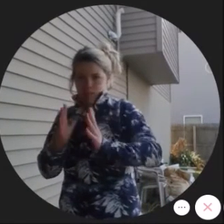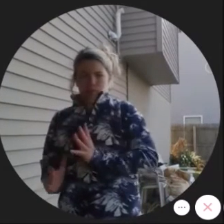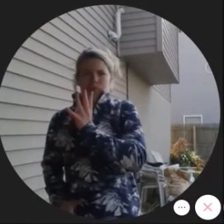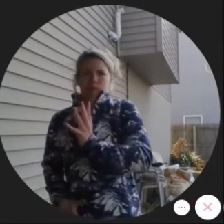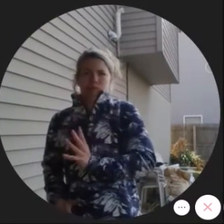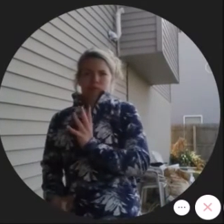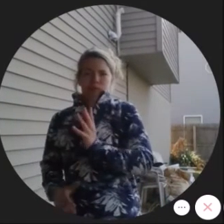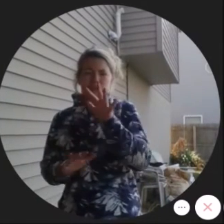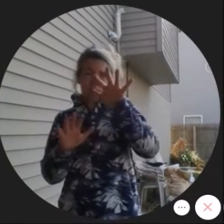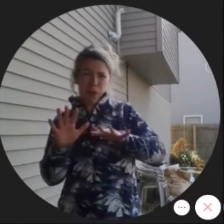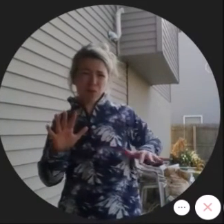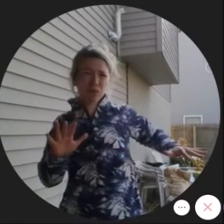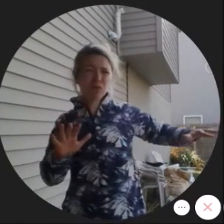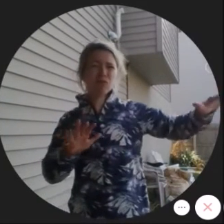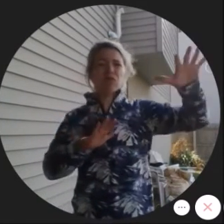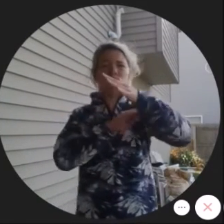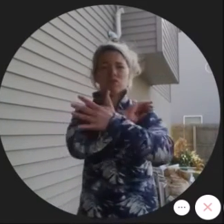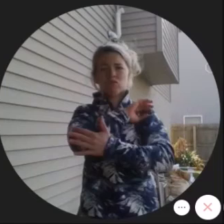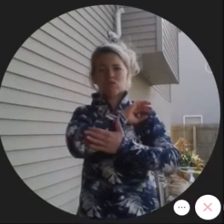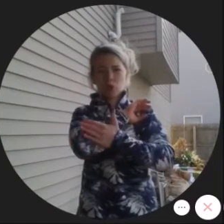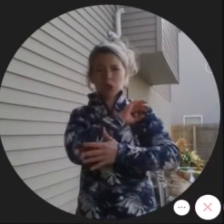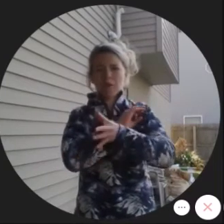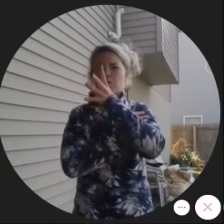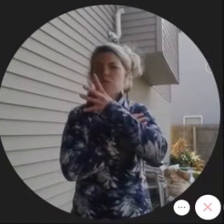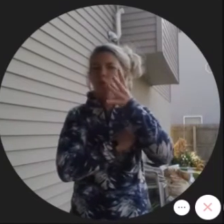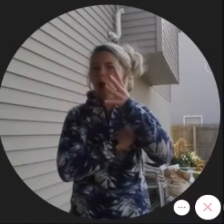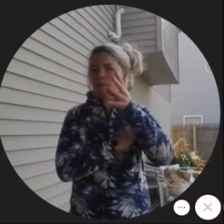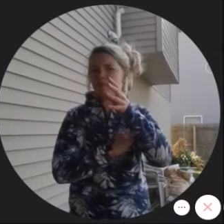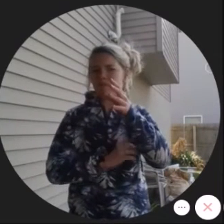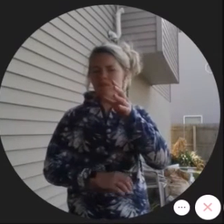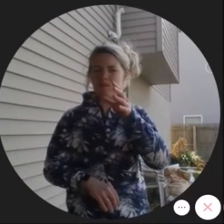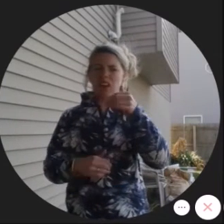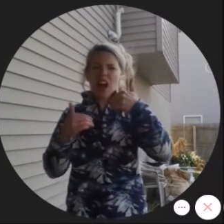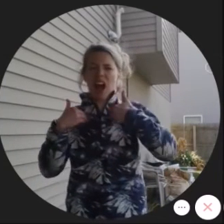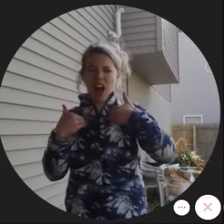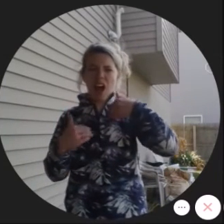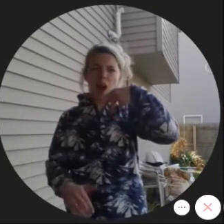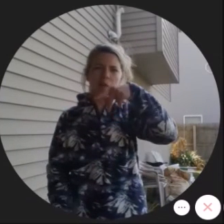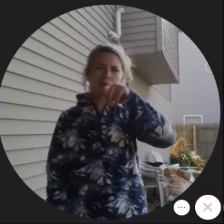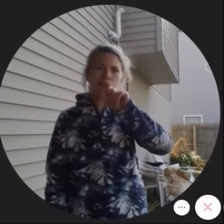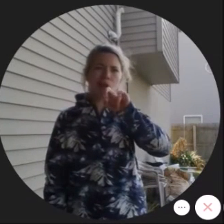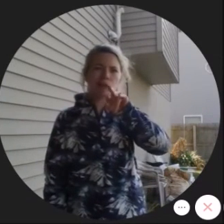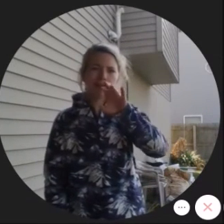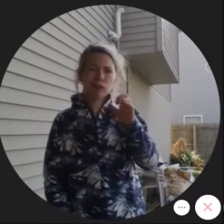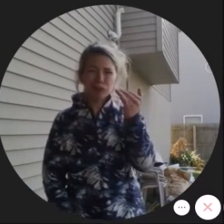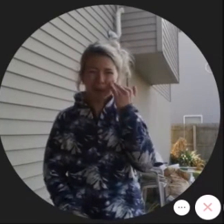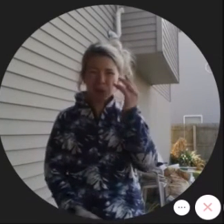Also, another area that happens in this story is a countryside. So there's farms,